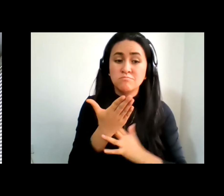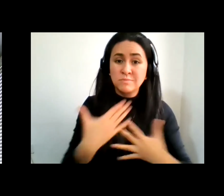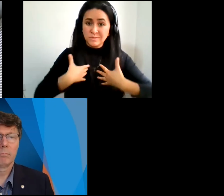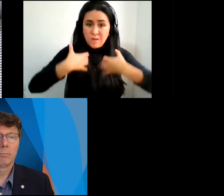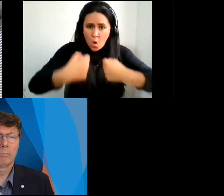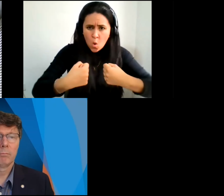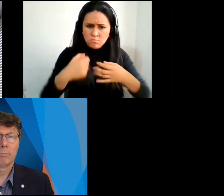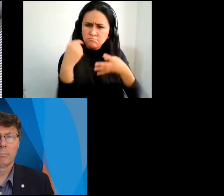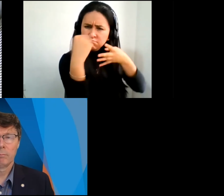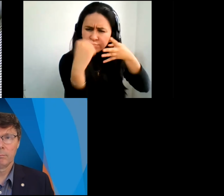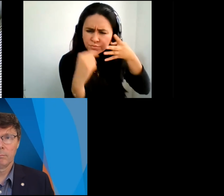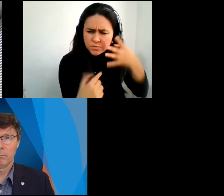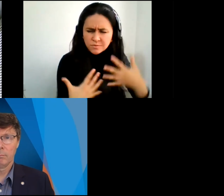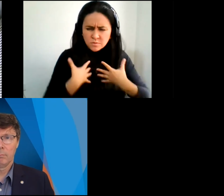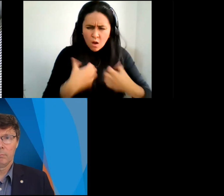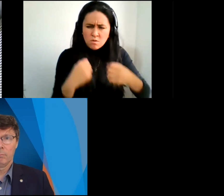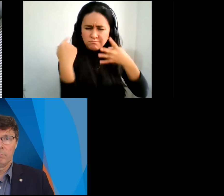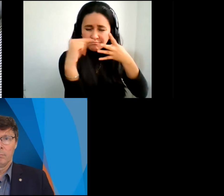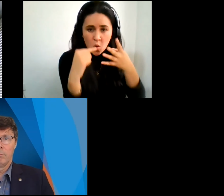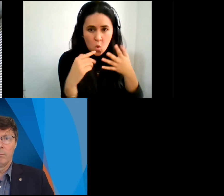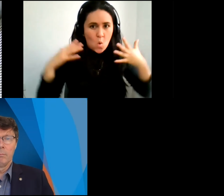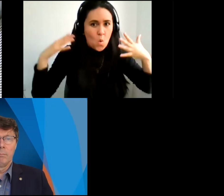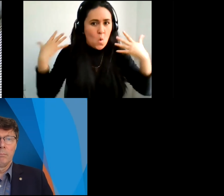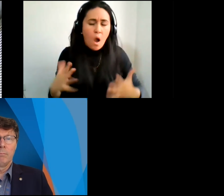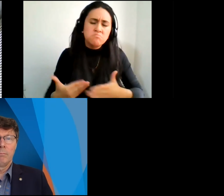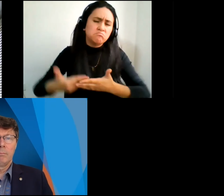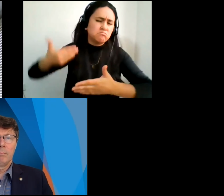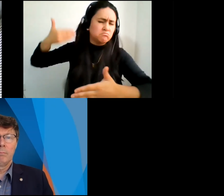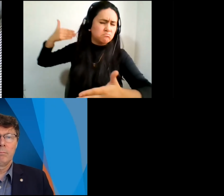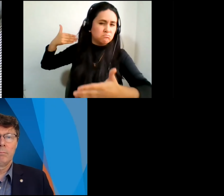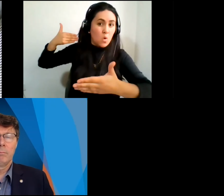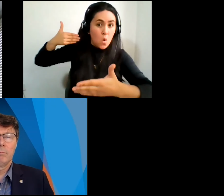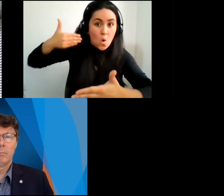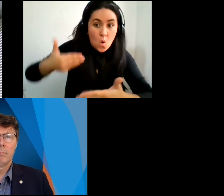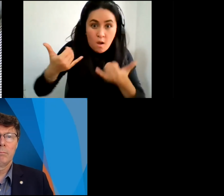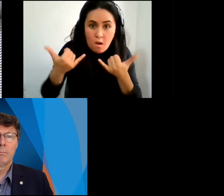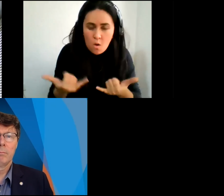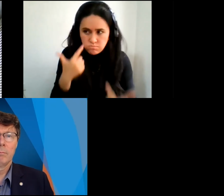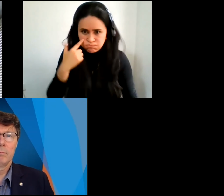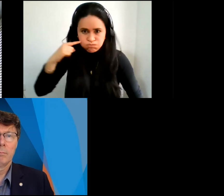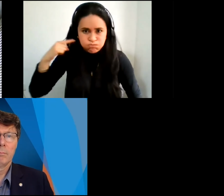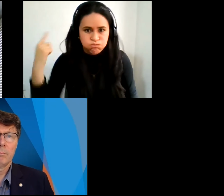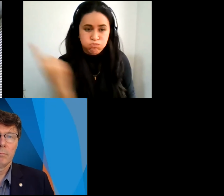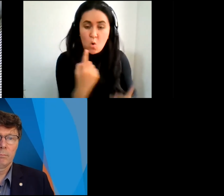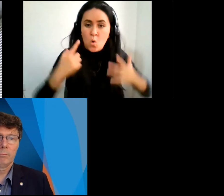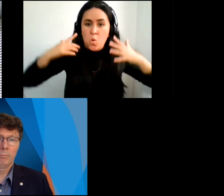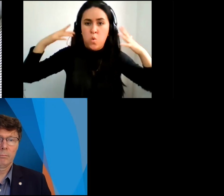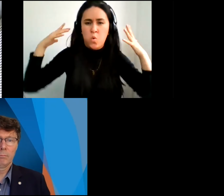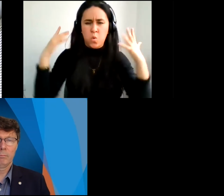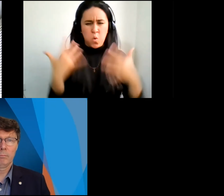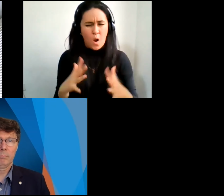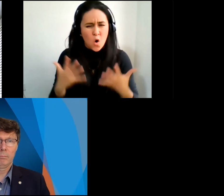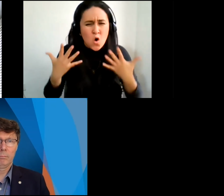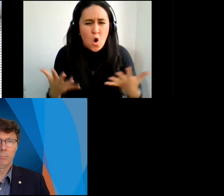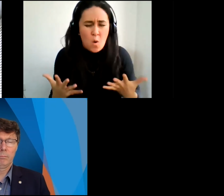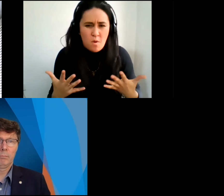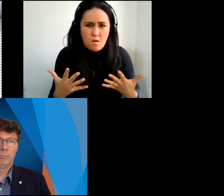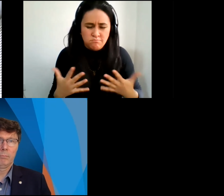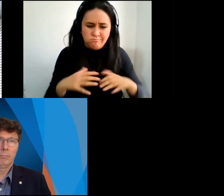services has been, today more than ever, a key dimension that wonders